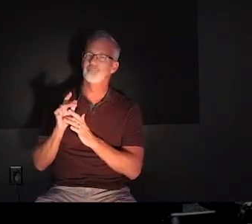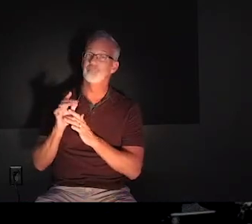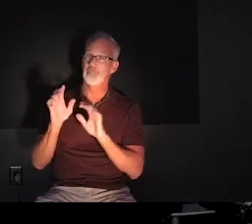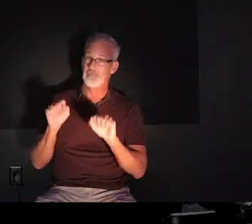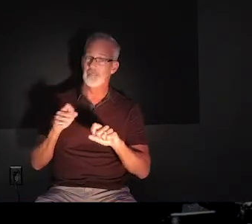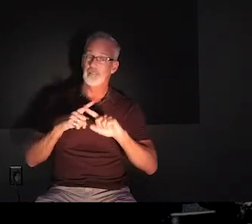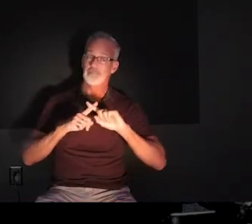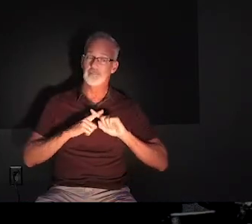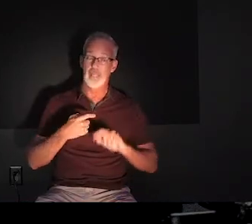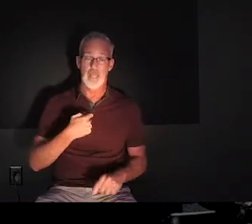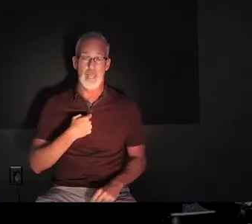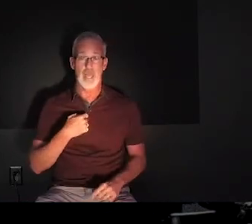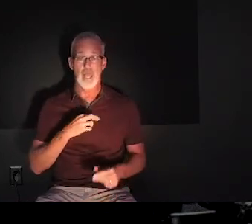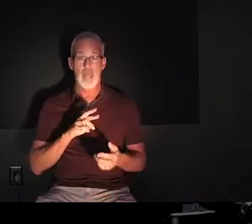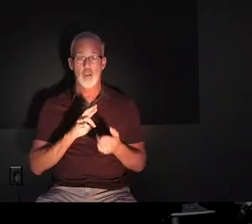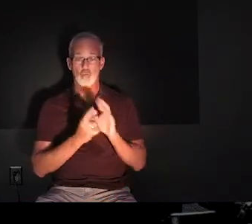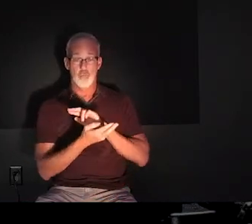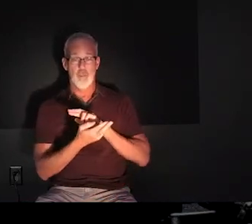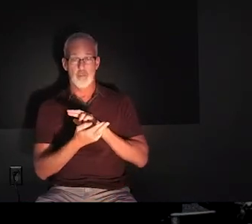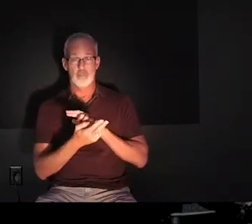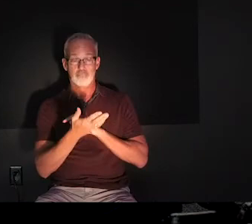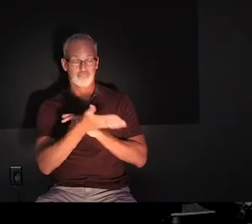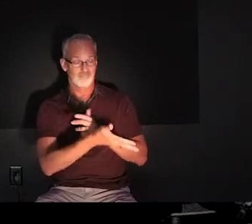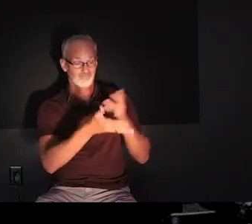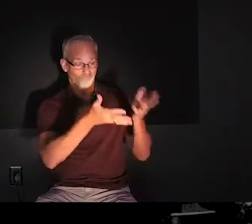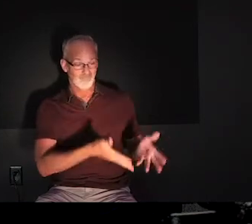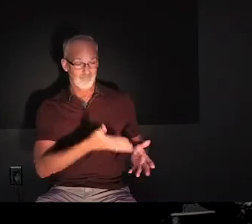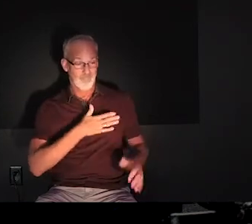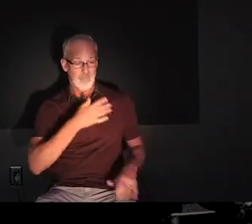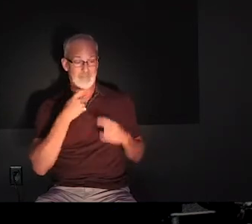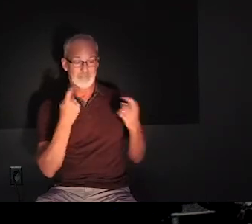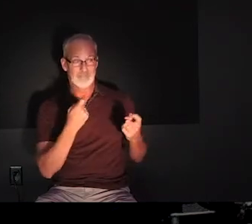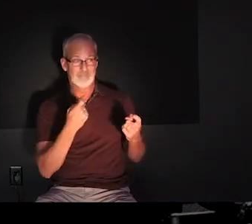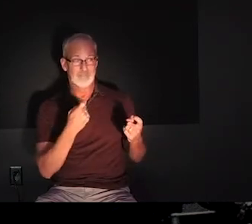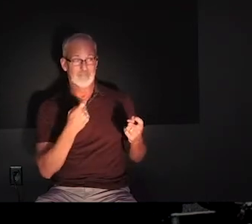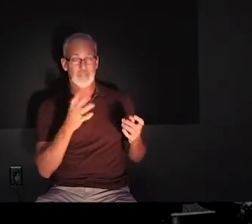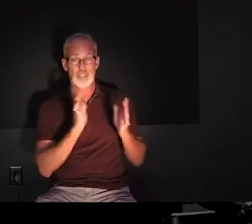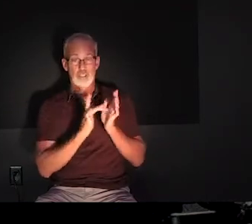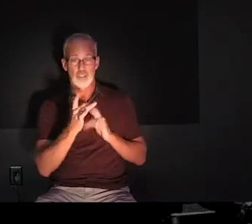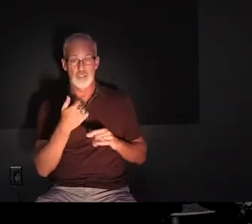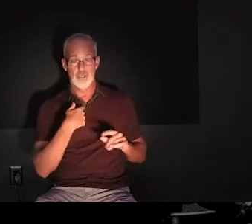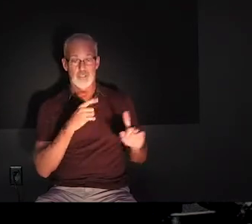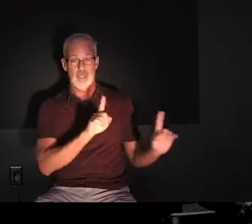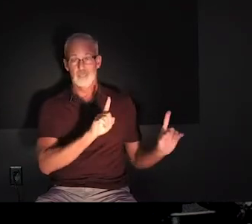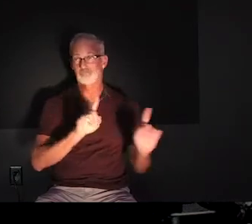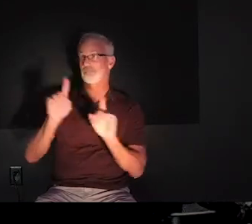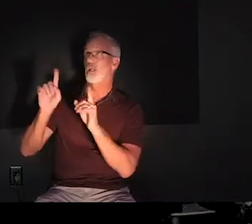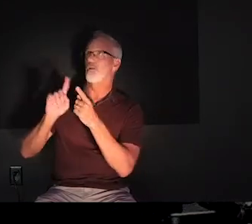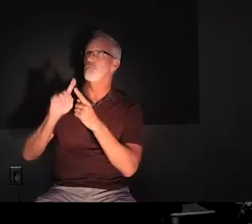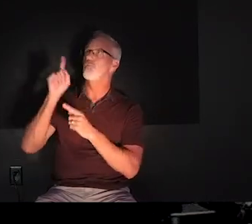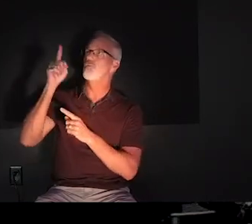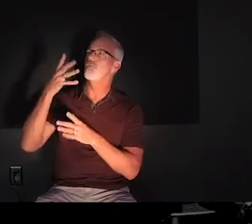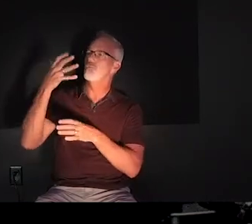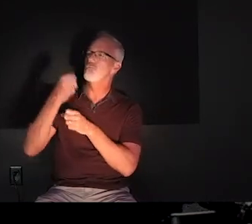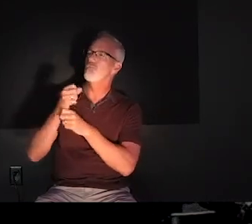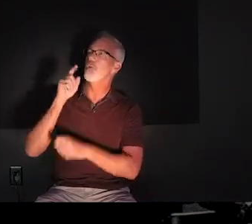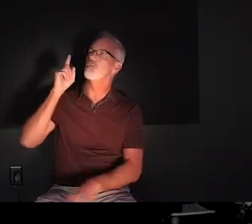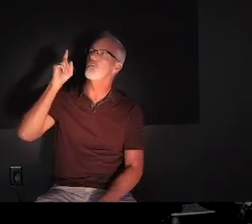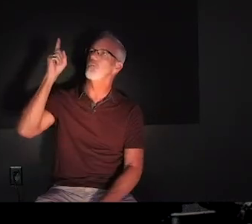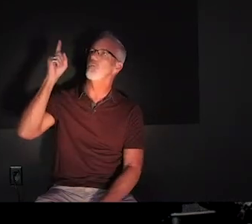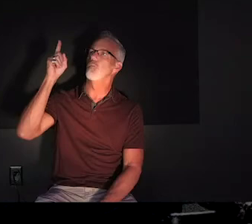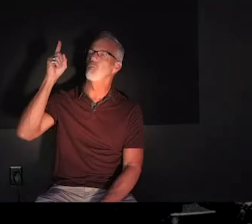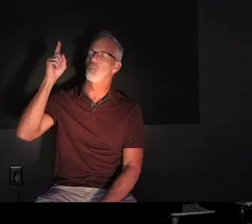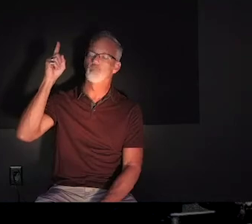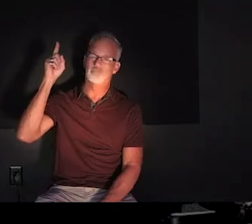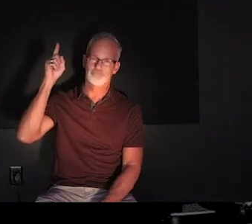I repent of what I have done wrong, and Jesus, I come and I trust you.